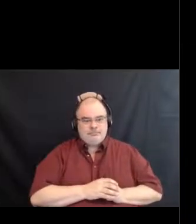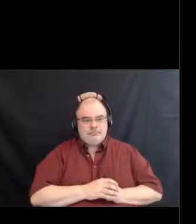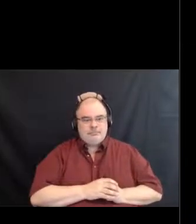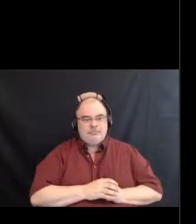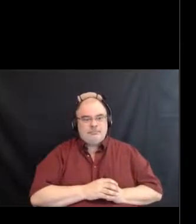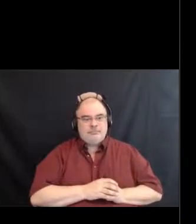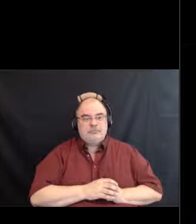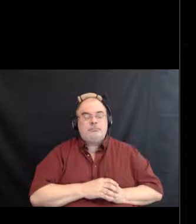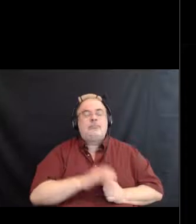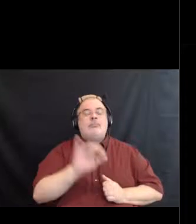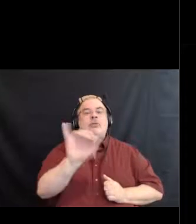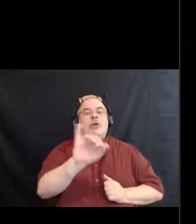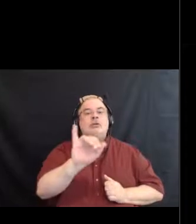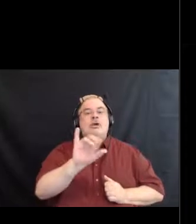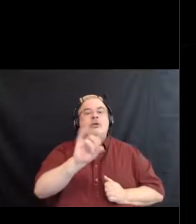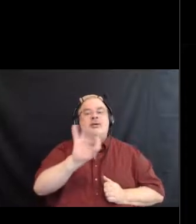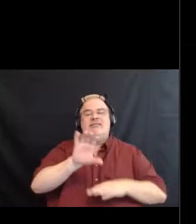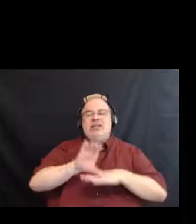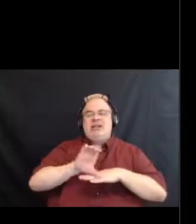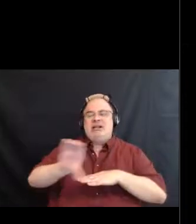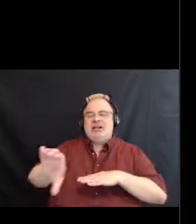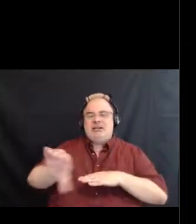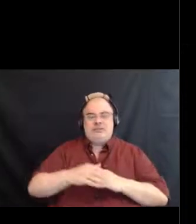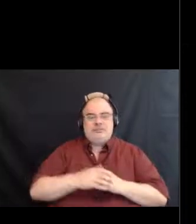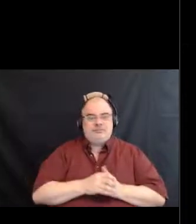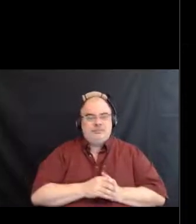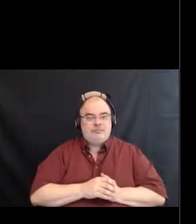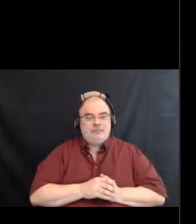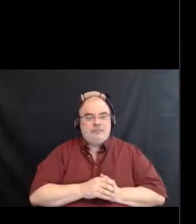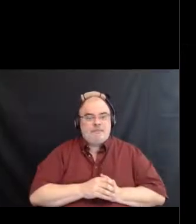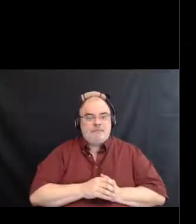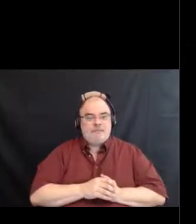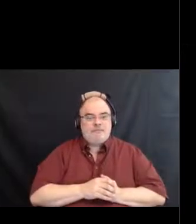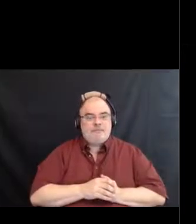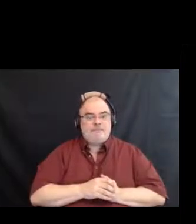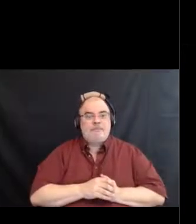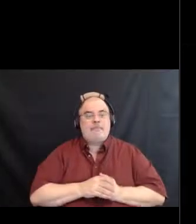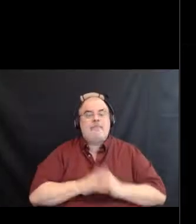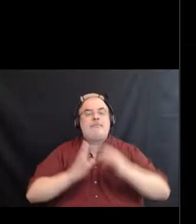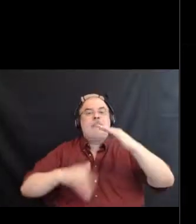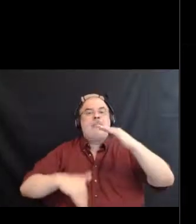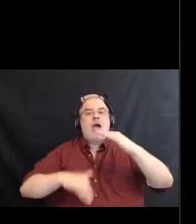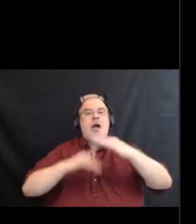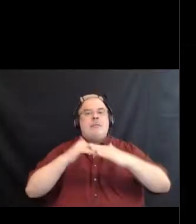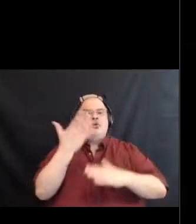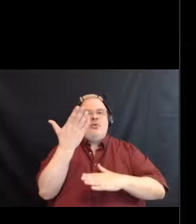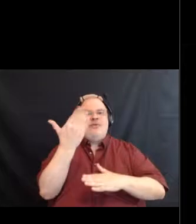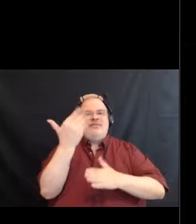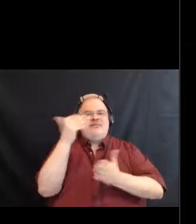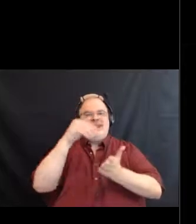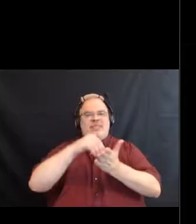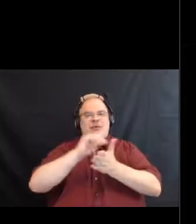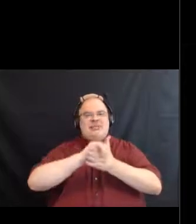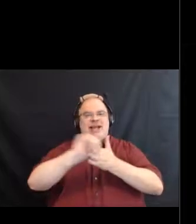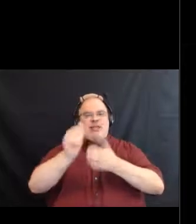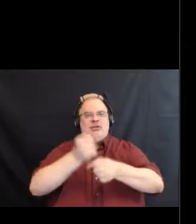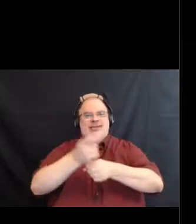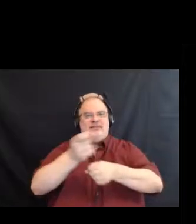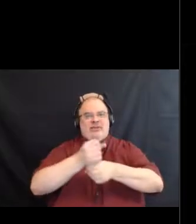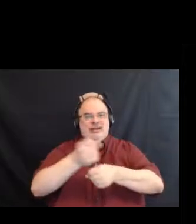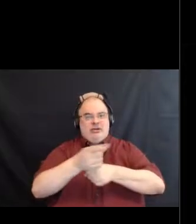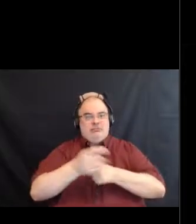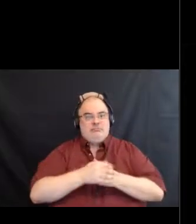somebody's putting money in the account, it's $15,000 per calendar year that can go into the account from all sources. So mom and dad could pitch